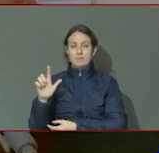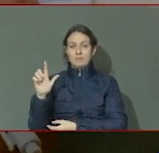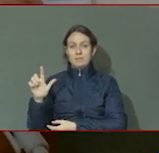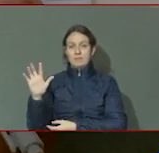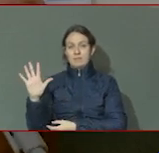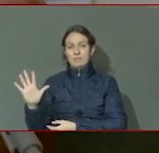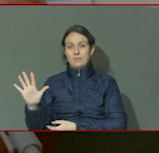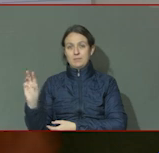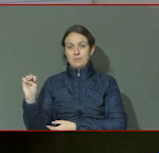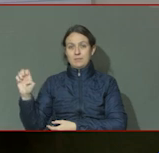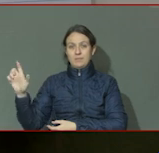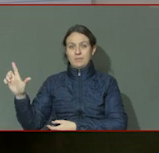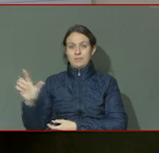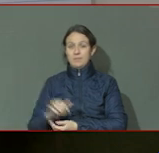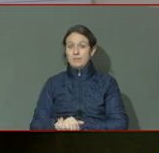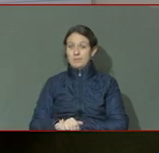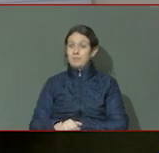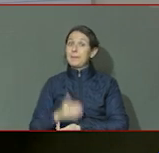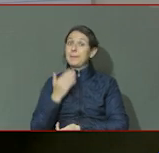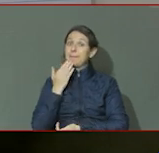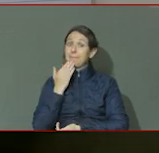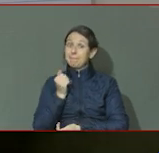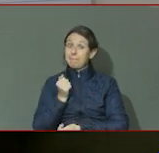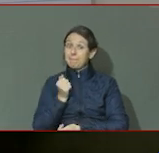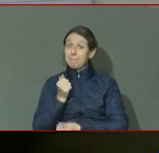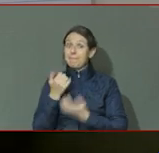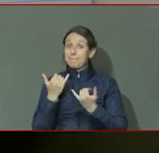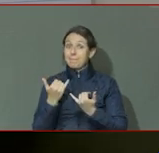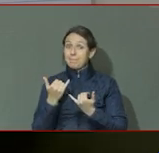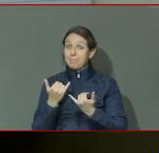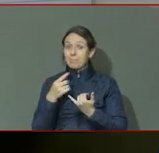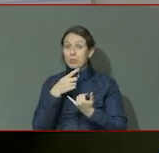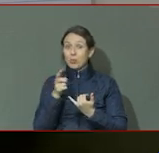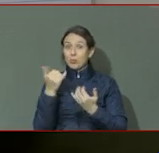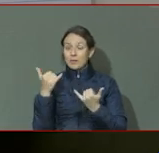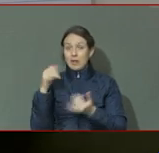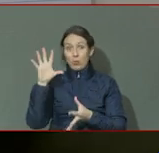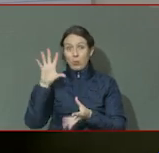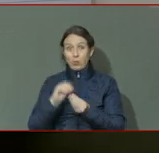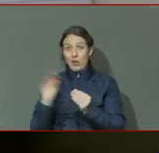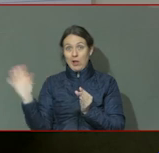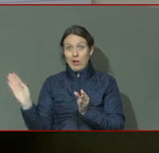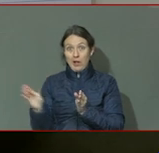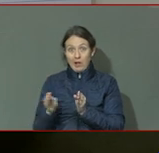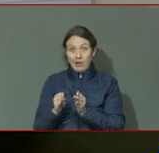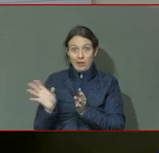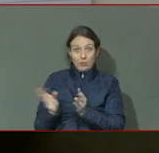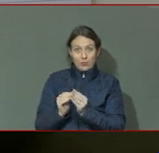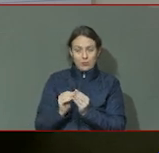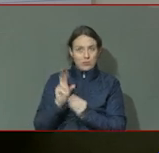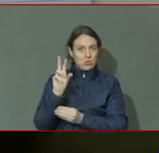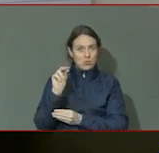0,0775 moles. But please now, don't round it now, because I haven't finished the